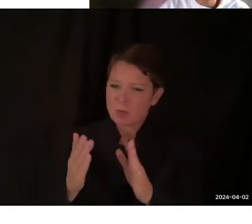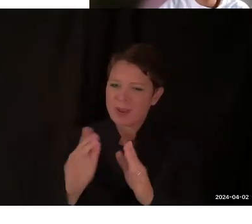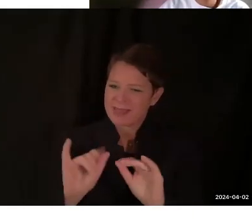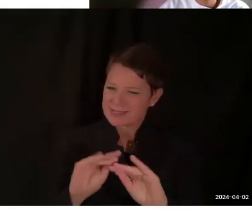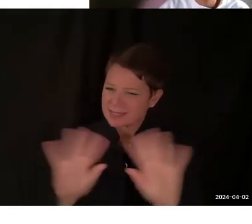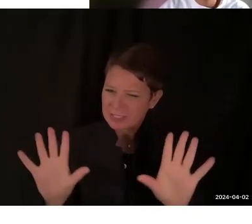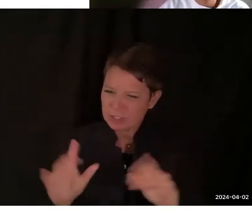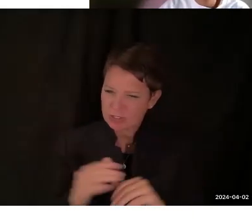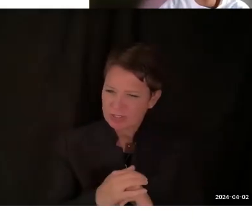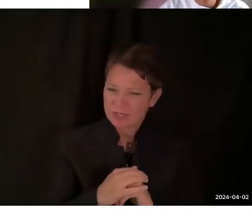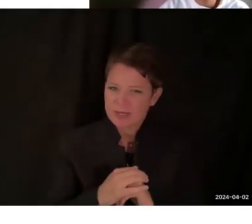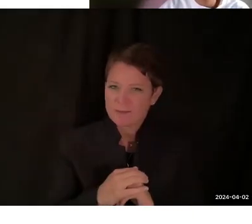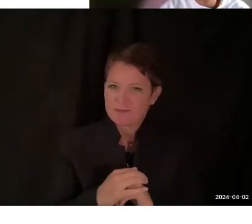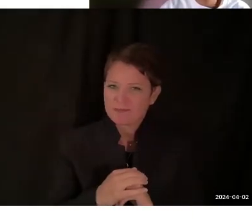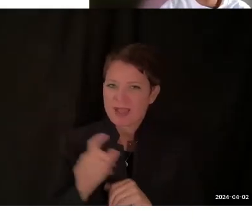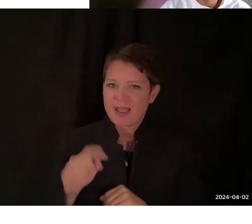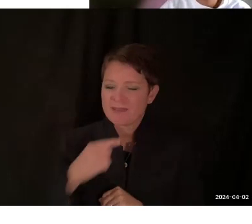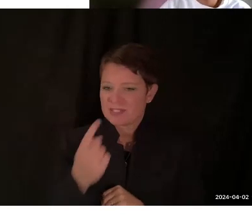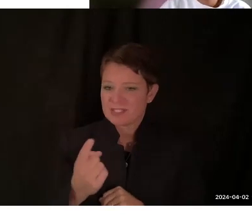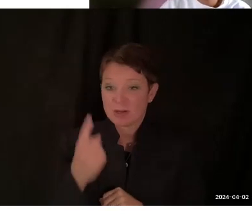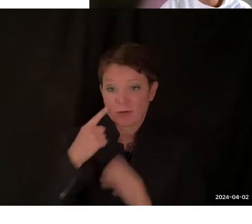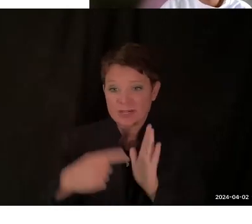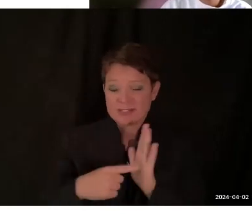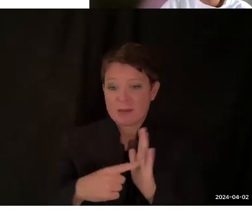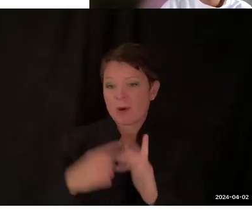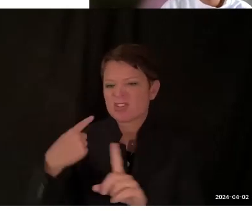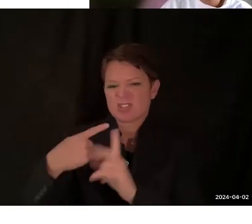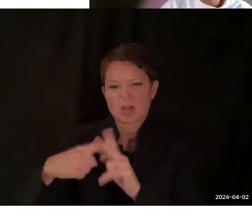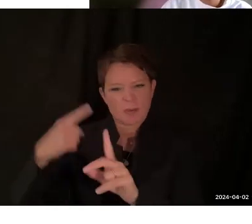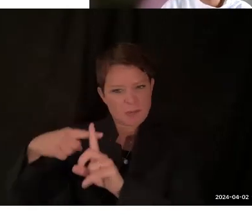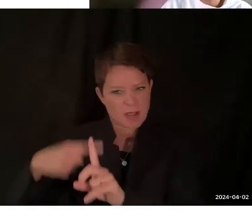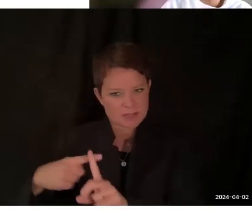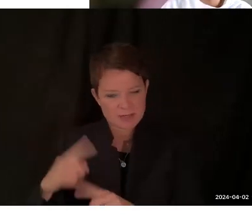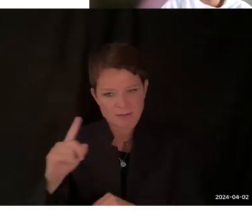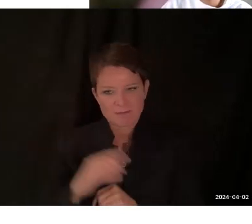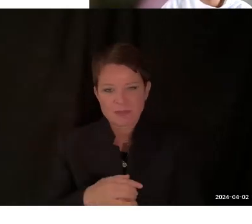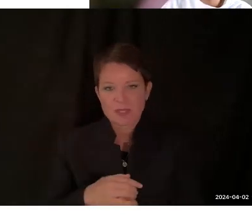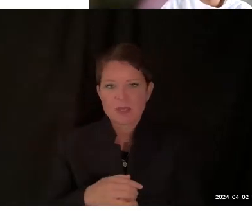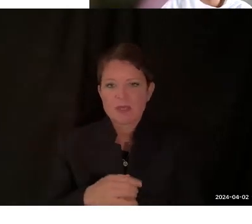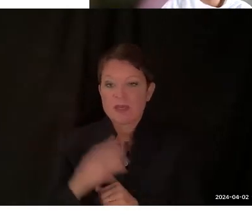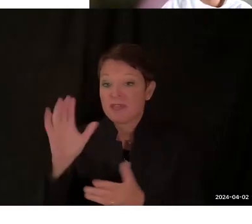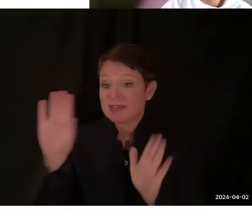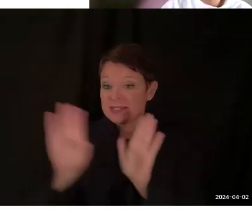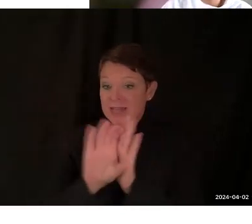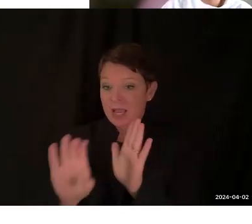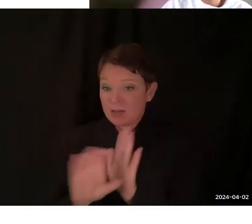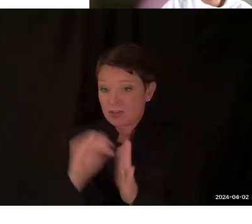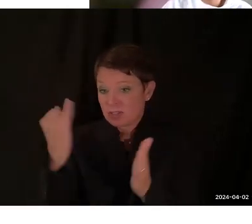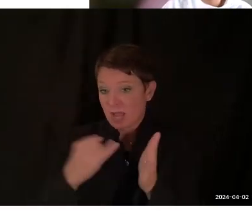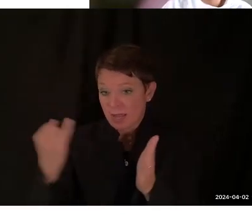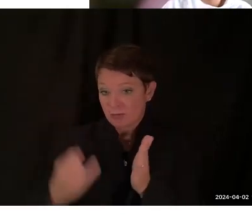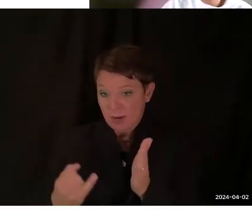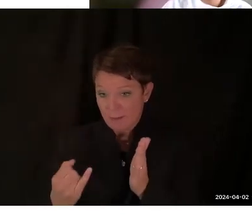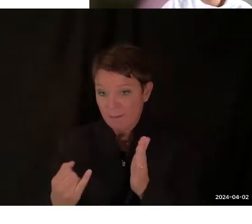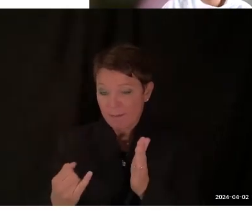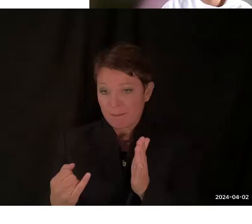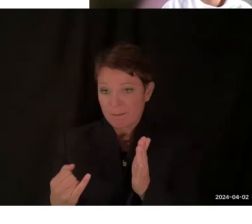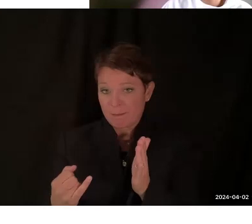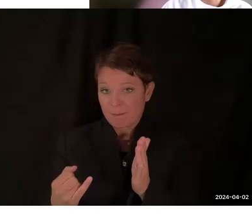clear. I have to say that, for instance, I'll start with the positive. The diagrams about the